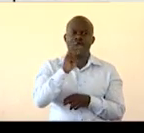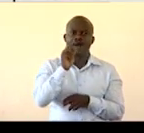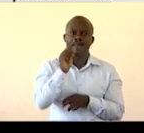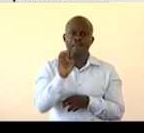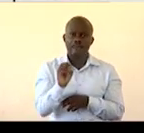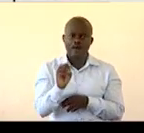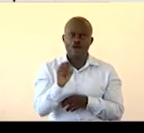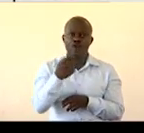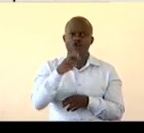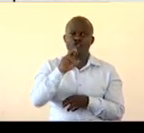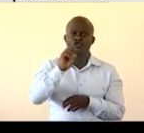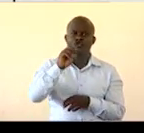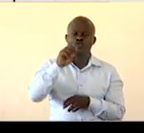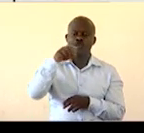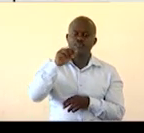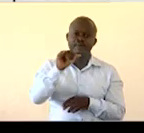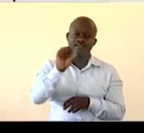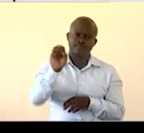thermotropism.